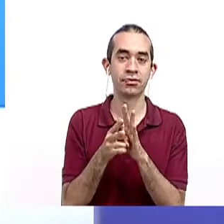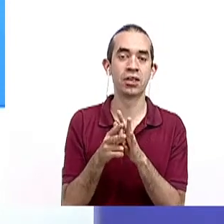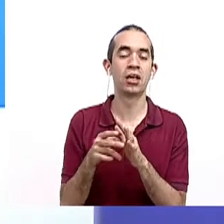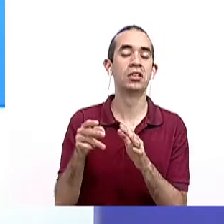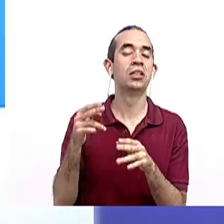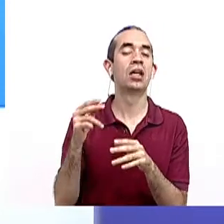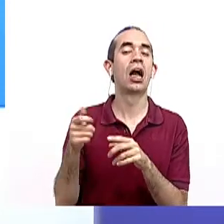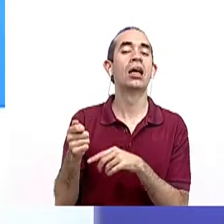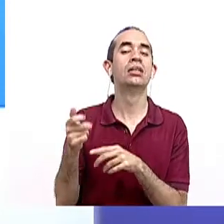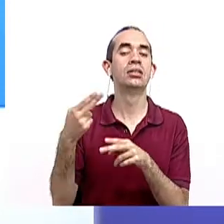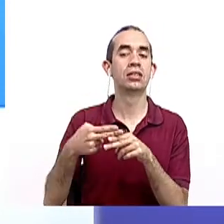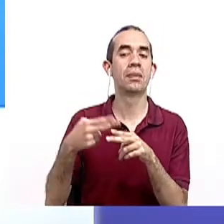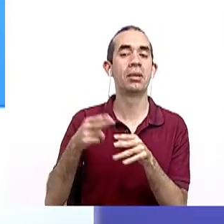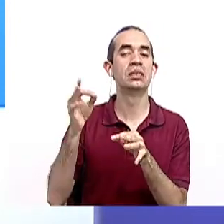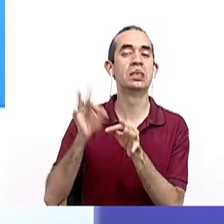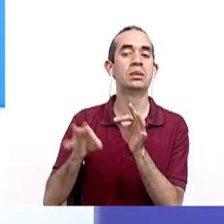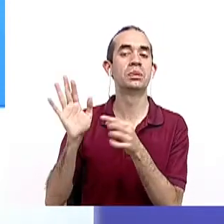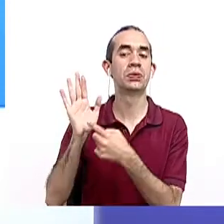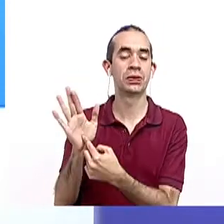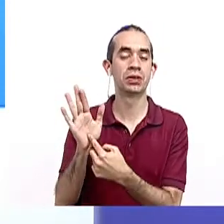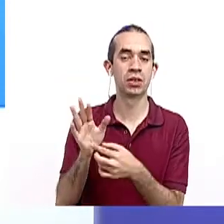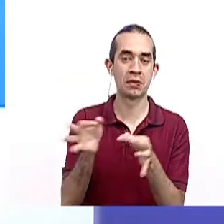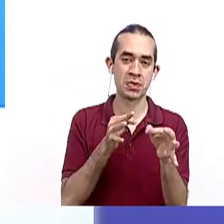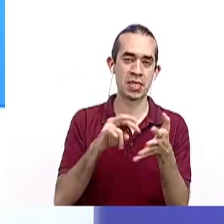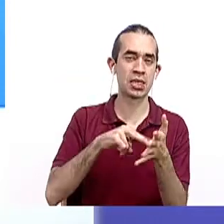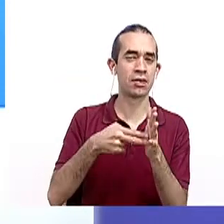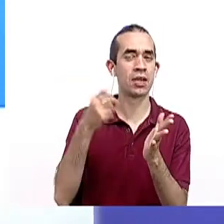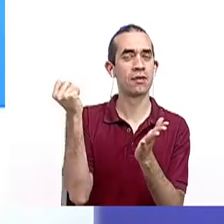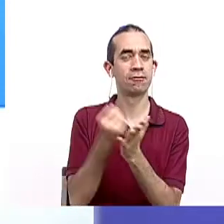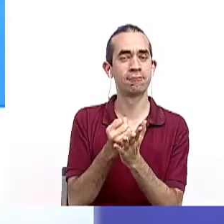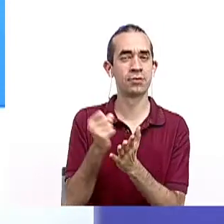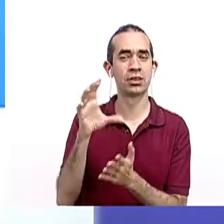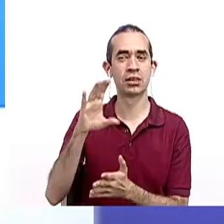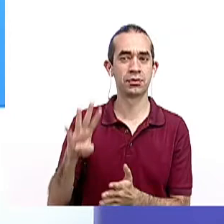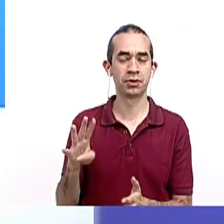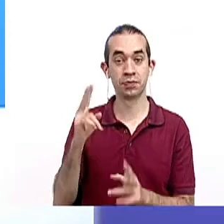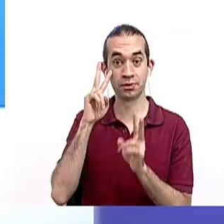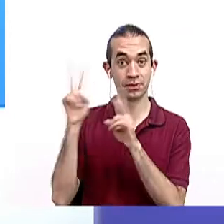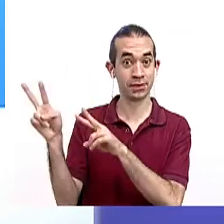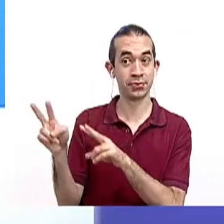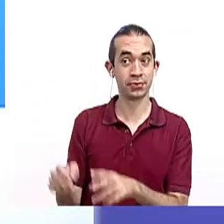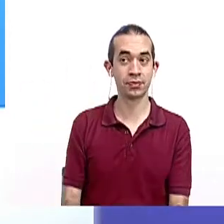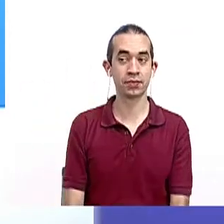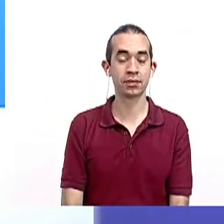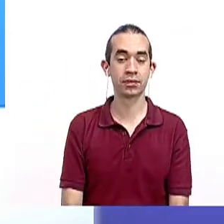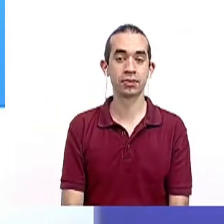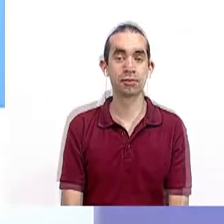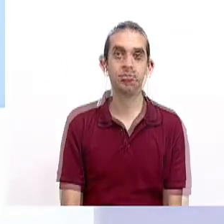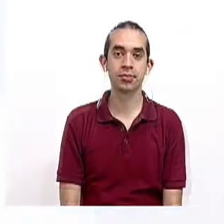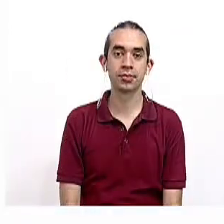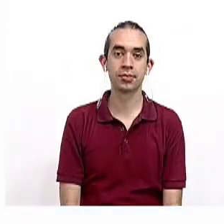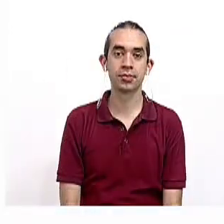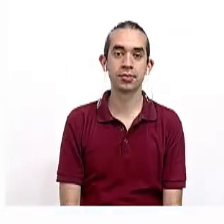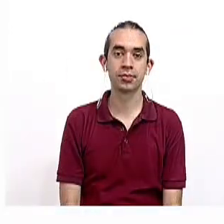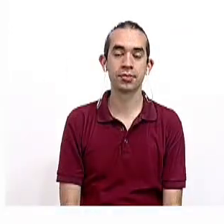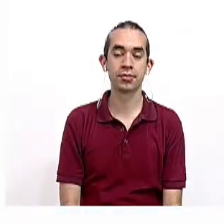Show, and they're going to explain the meaning of carbon footprint. Let's watch.